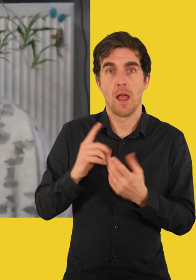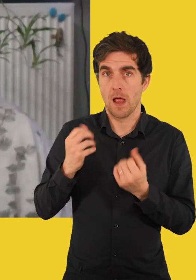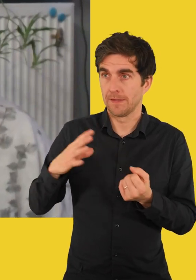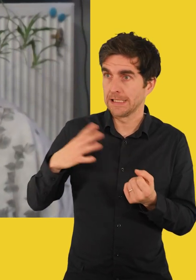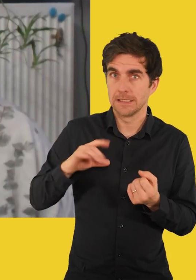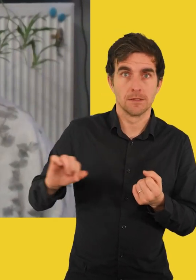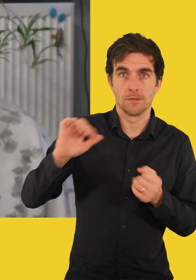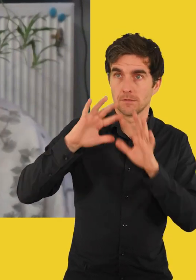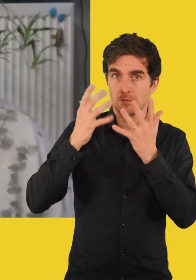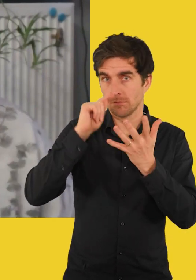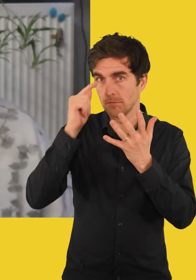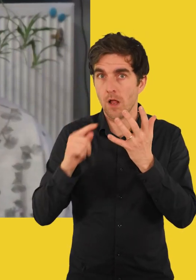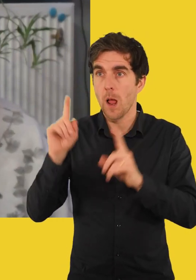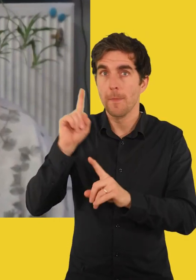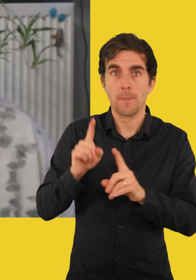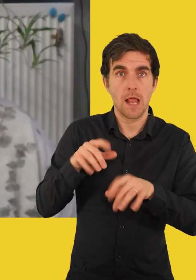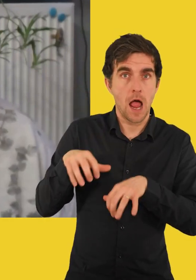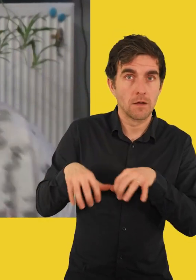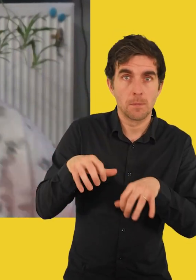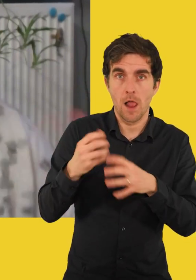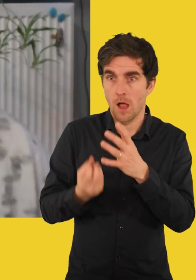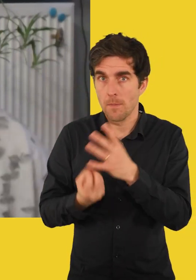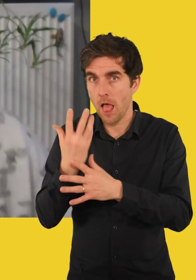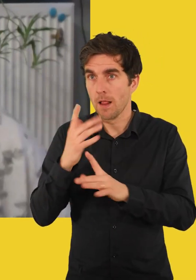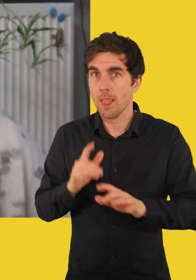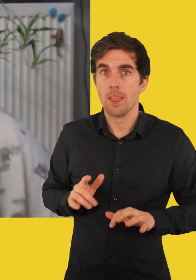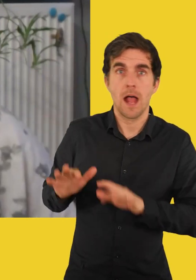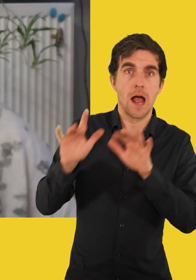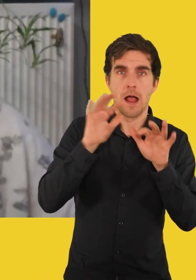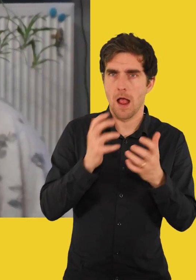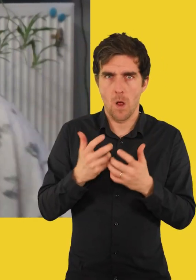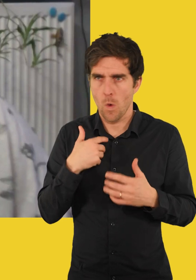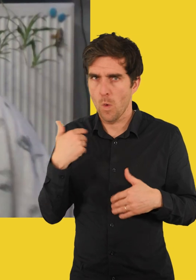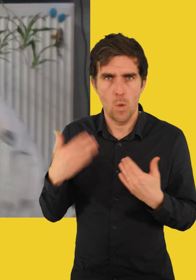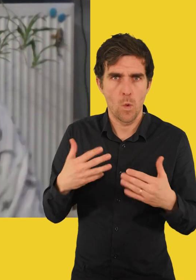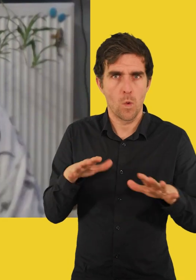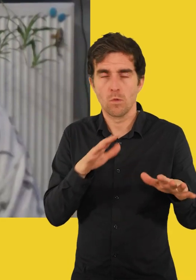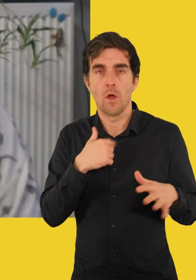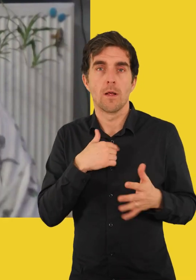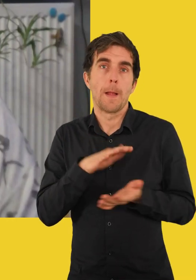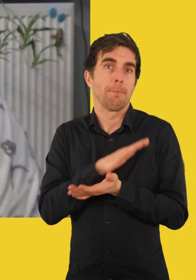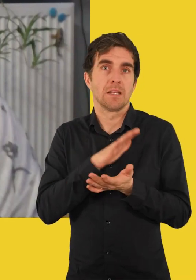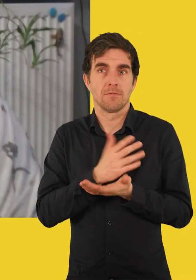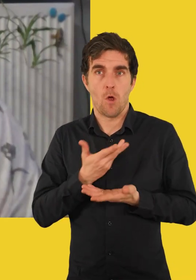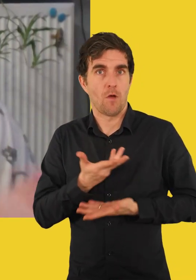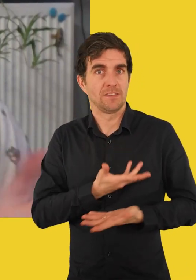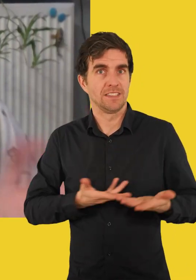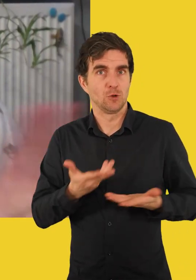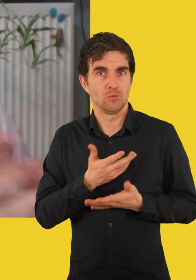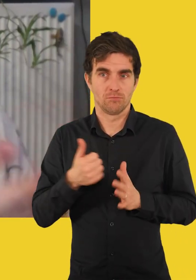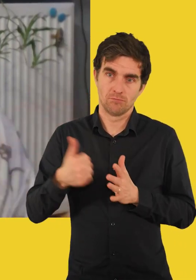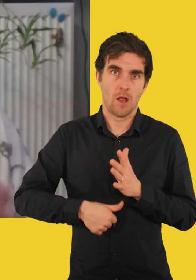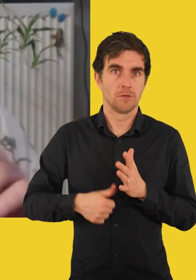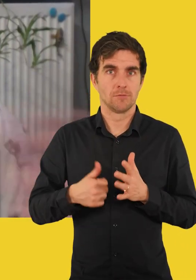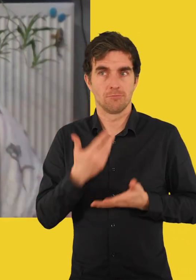of the geography and the people and the animals and the plants that live there. I'm really happy that these